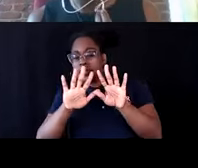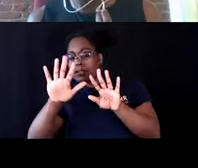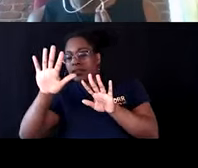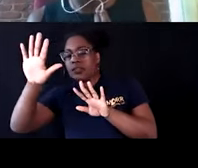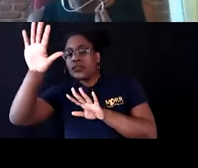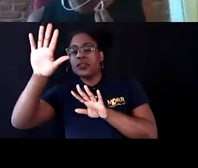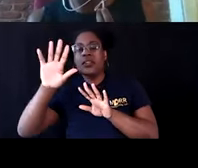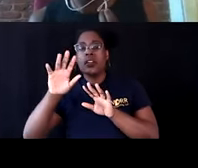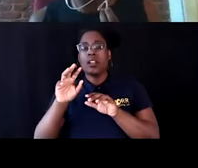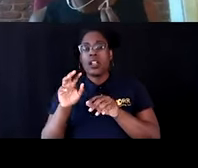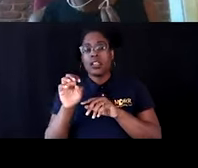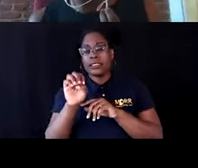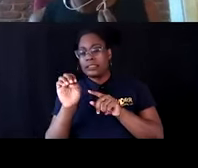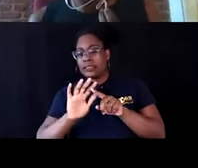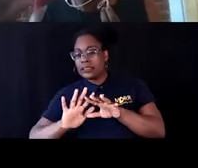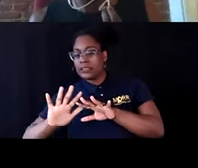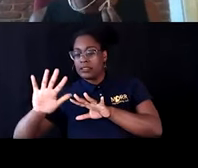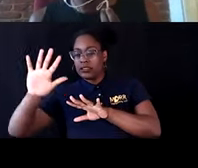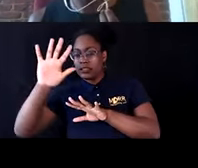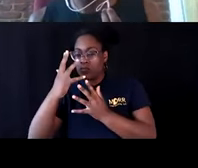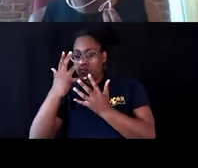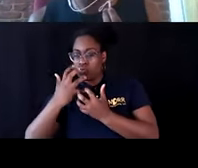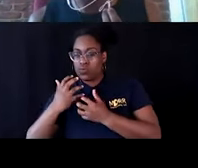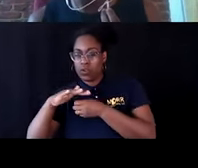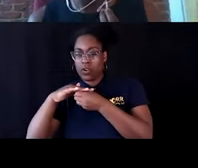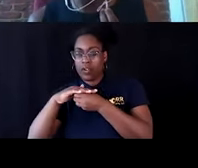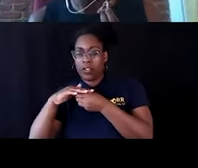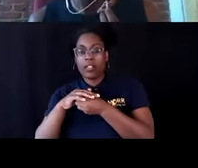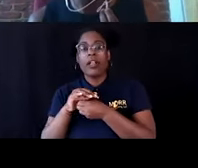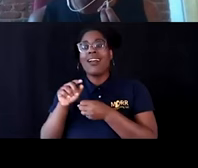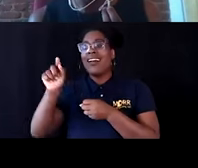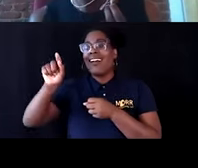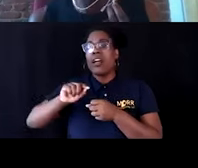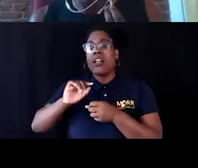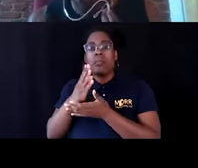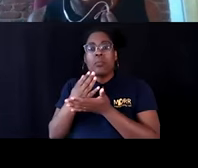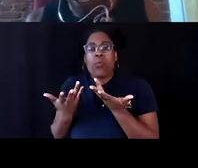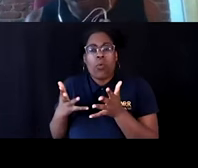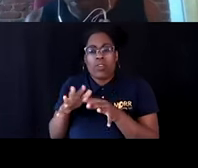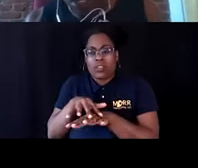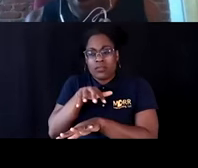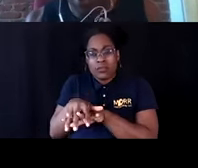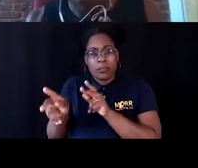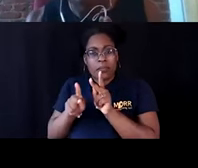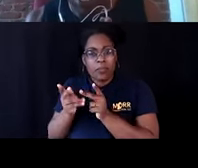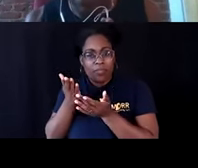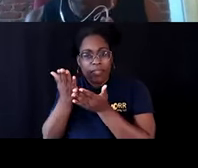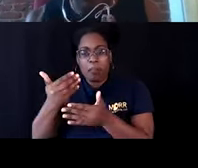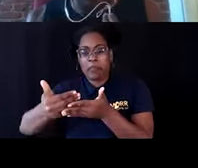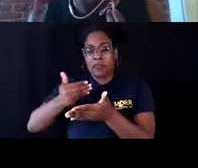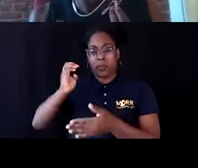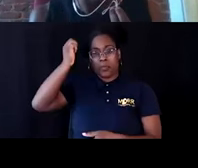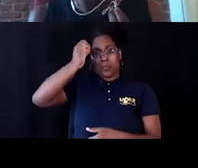occupied formally by European settlers during that time. So there's a splotch around